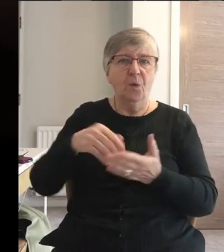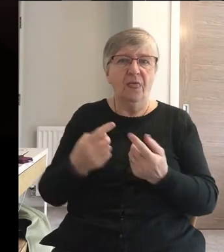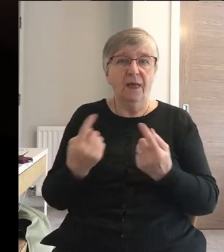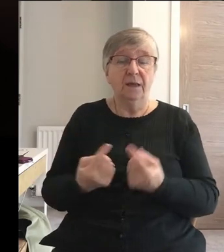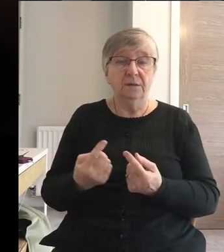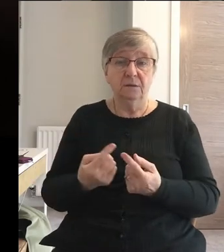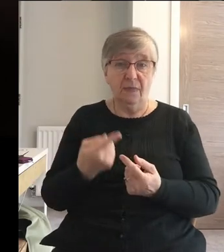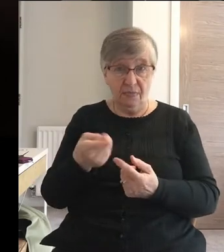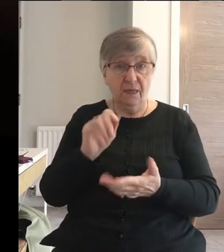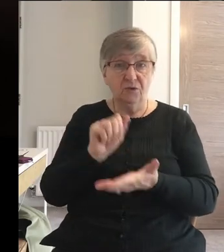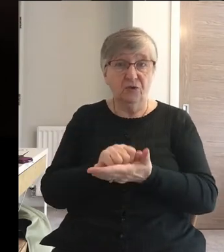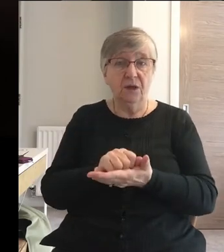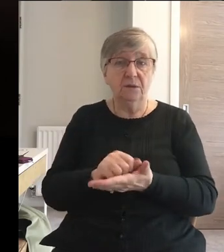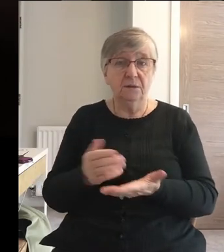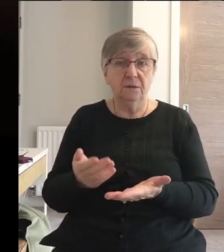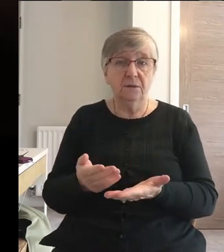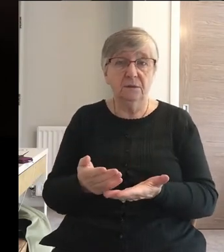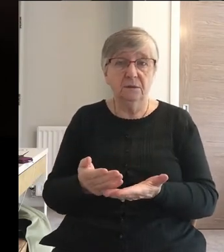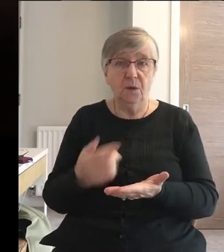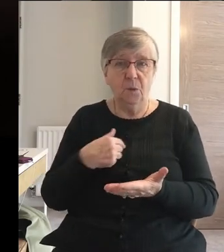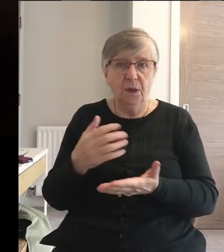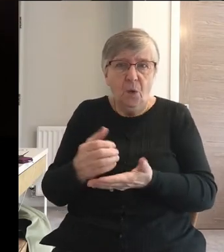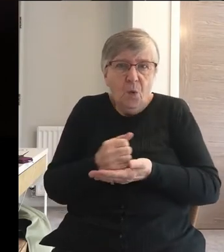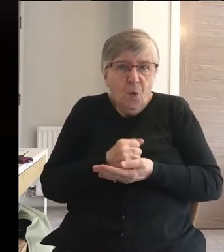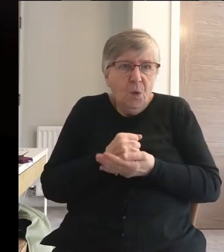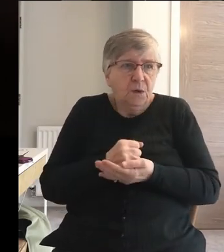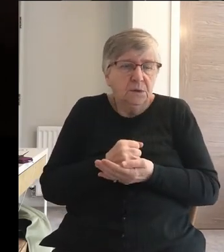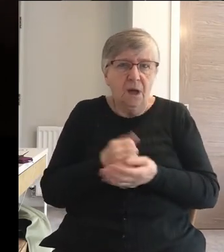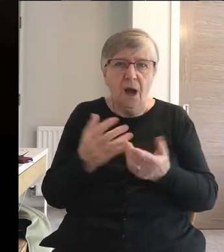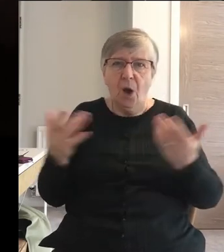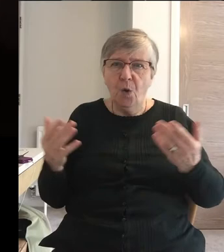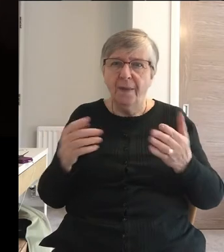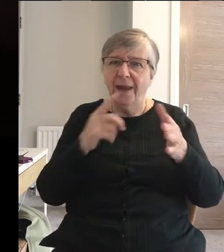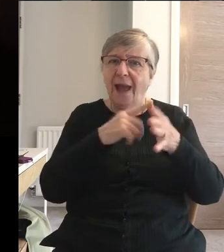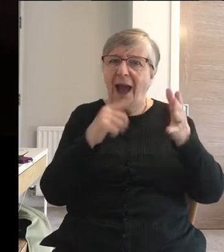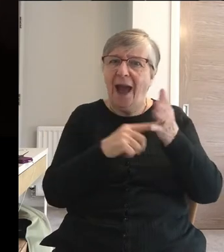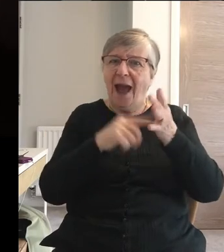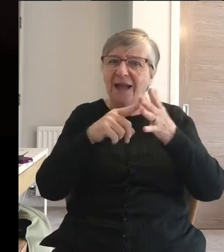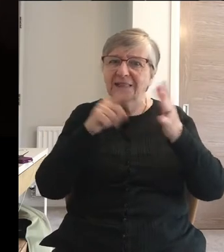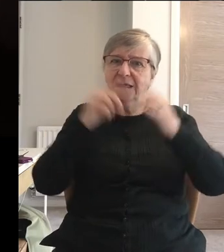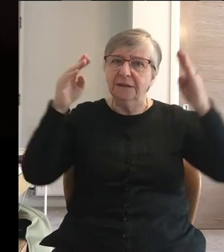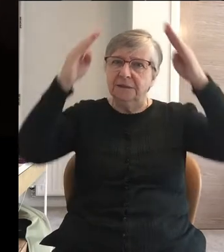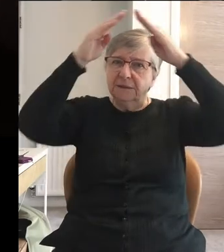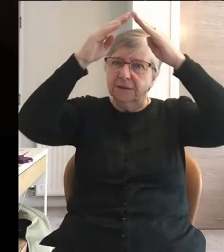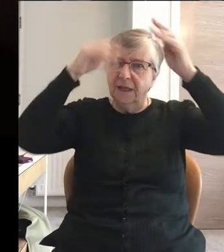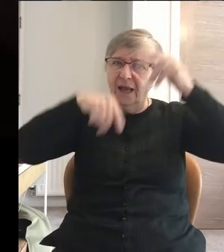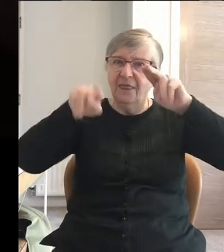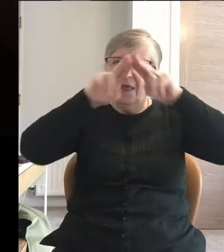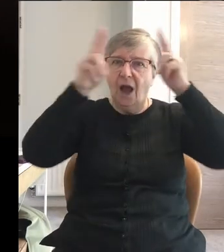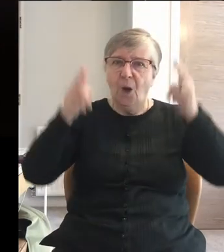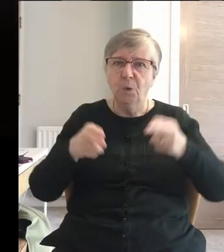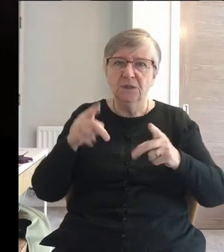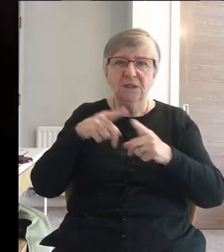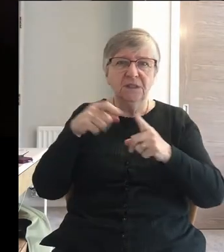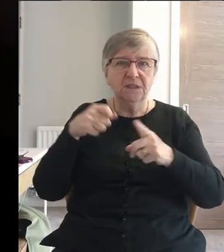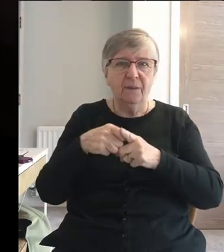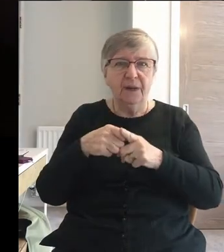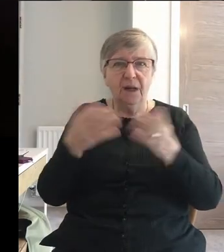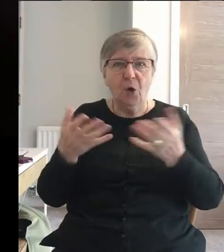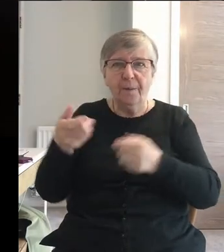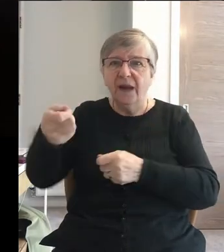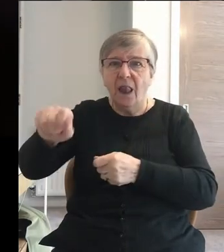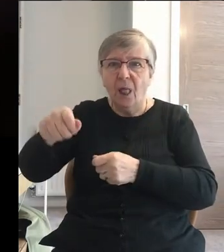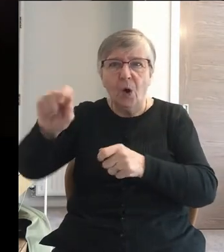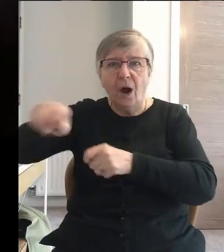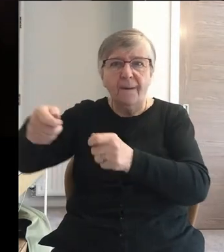5. That's right, isn't it? We hoard. How many attics are there in people's houses in East Kilbride? How many